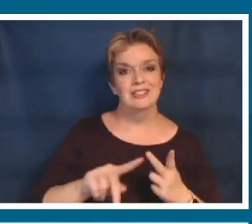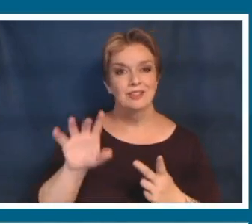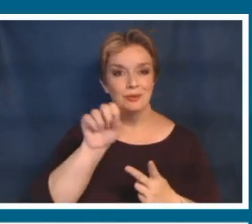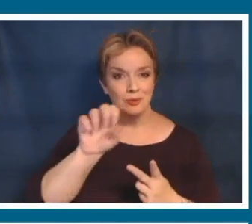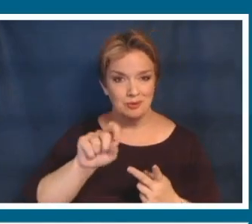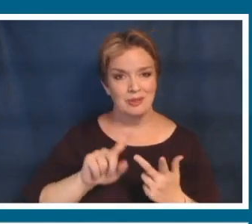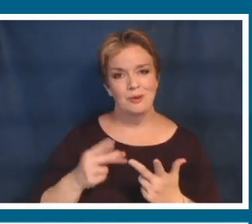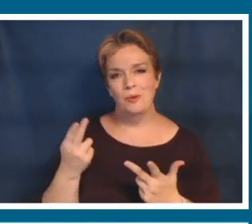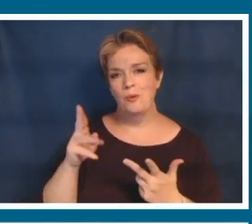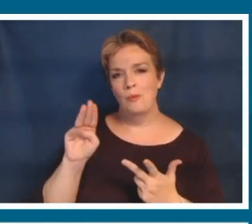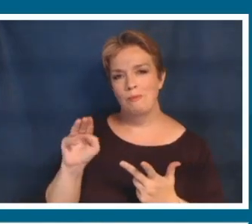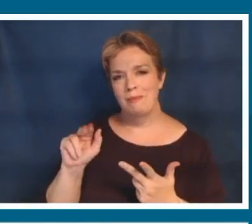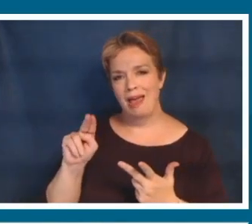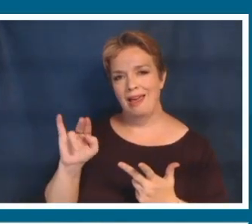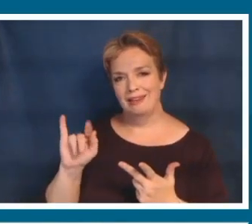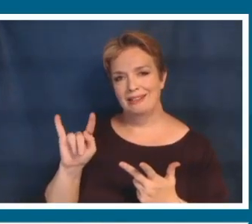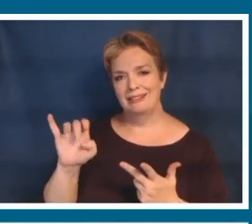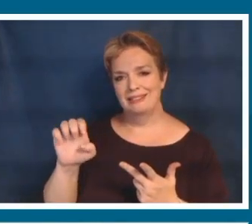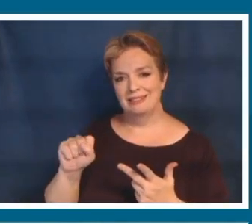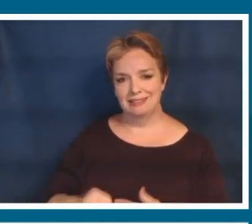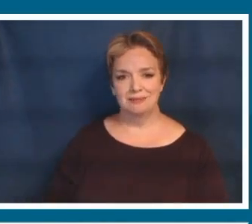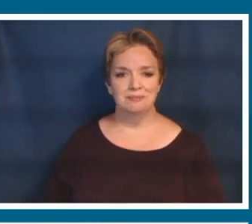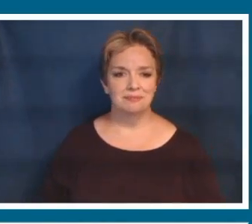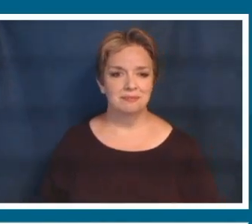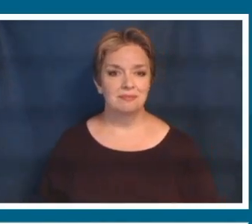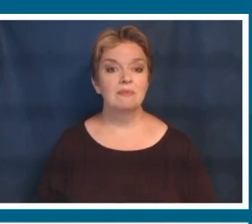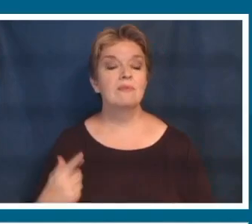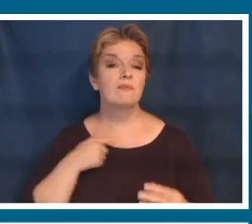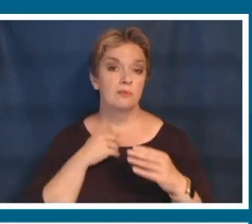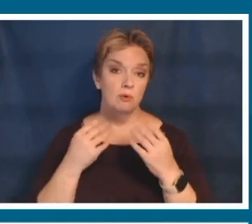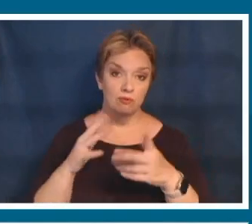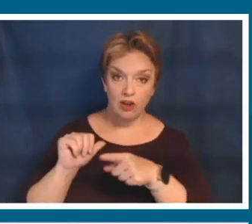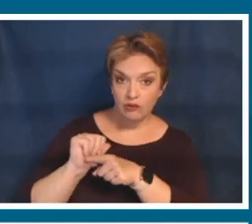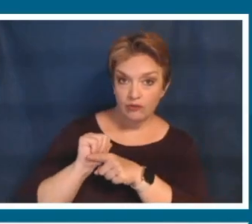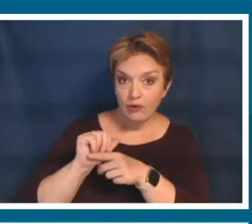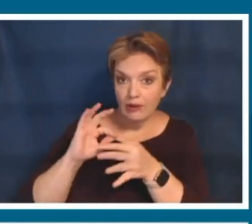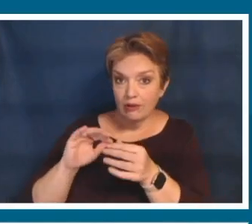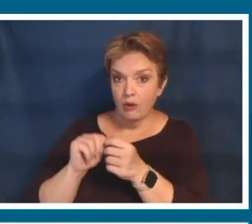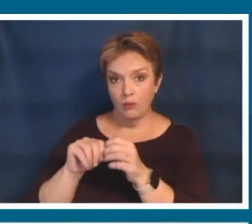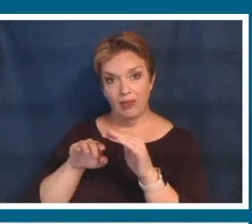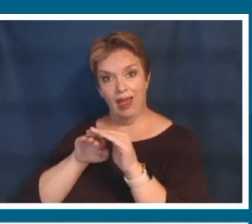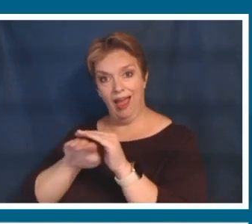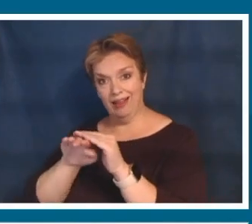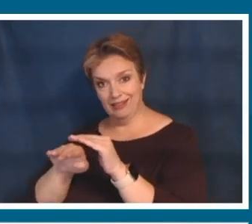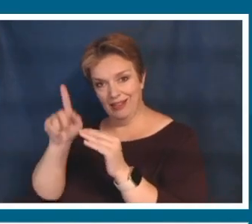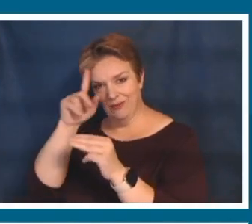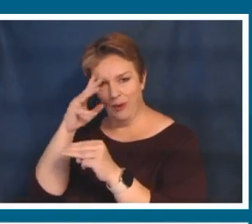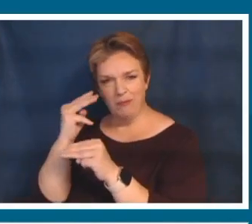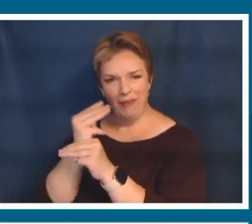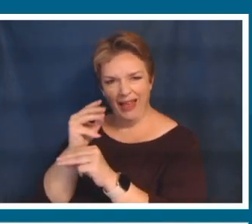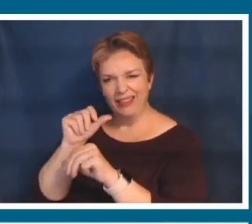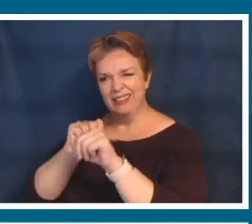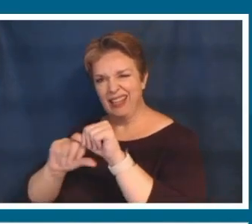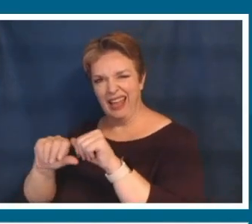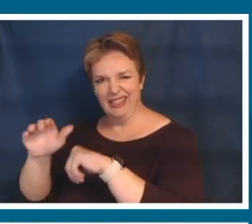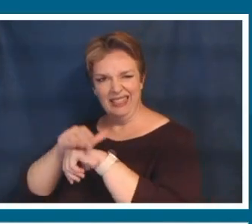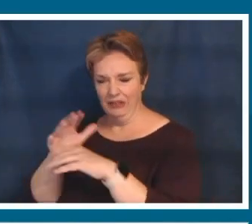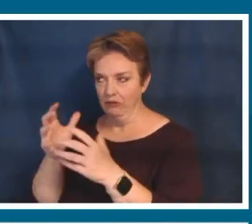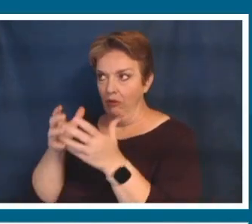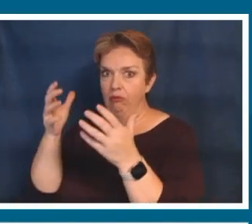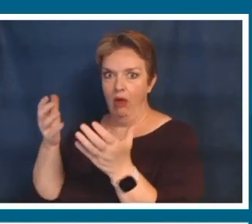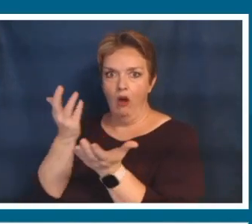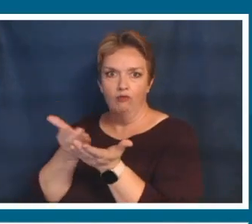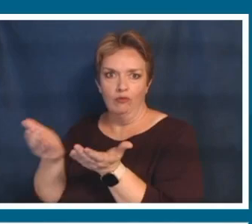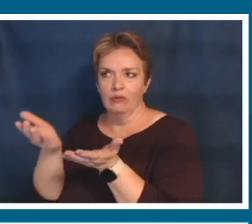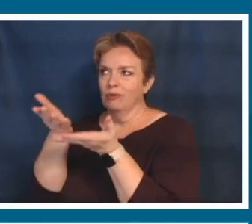humanities. Many other training for access focuses on math, science, and English. And we found that teachers who